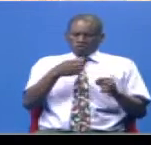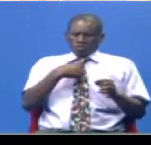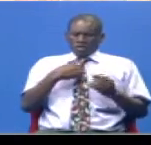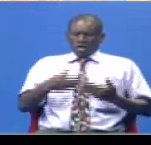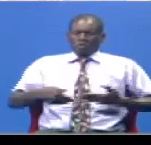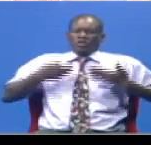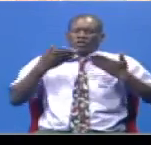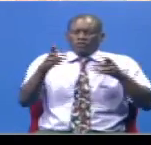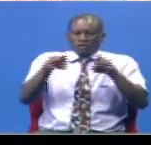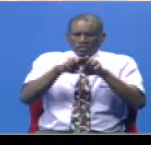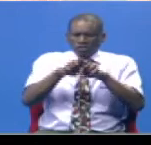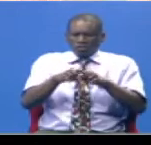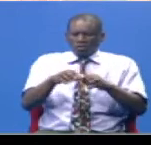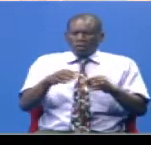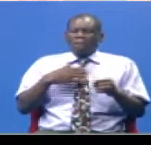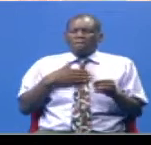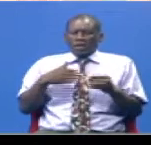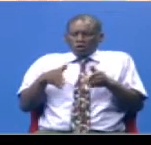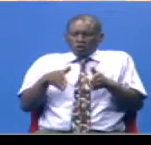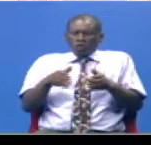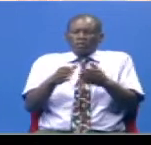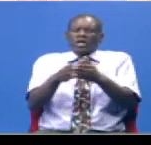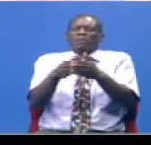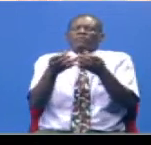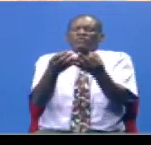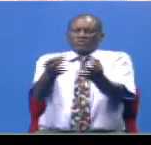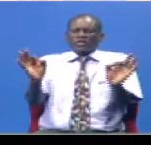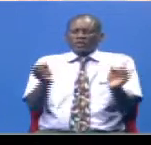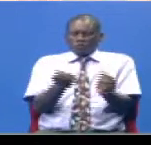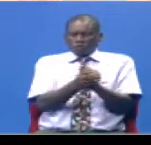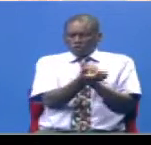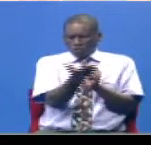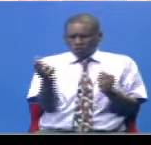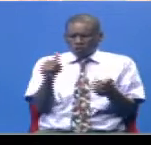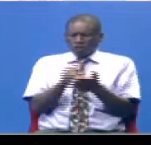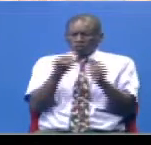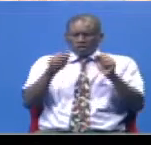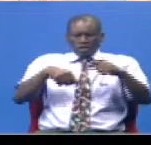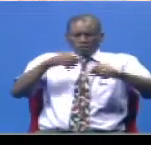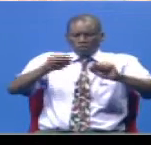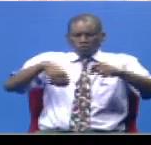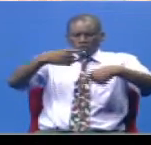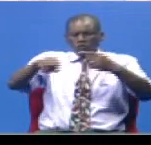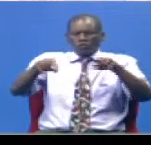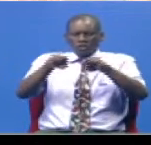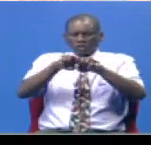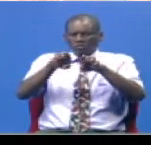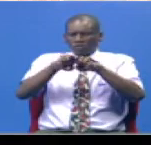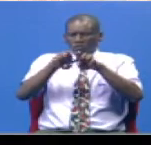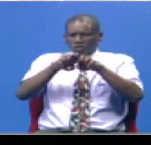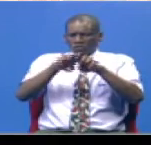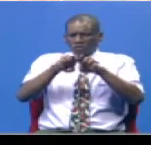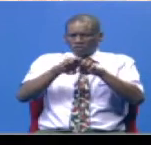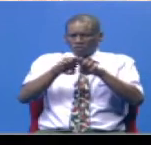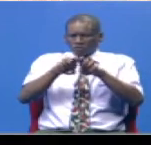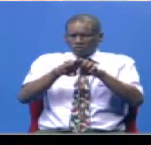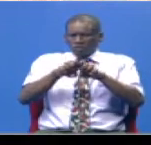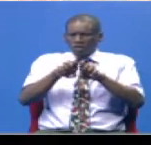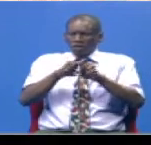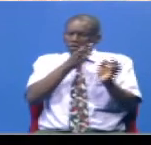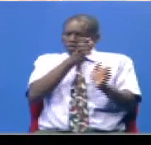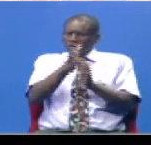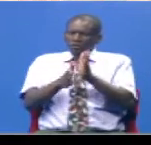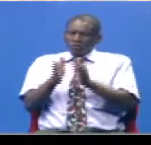you. So my doors will remain open so that we can continue with the same